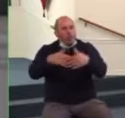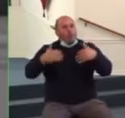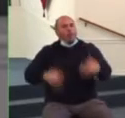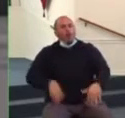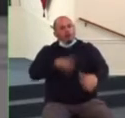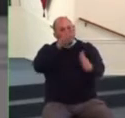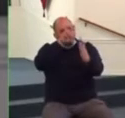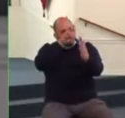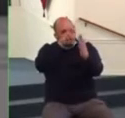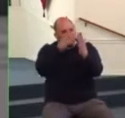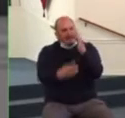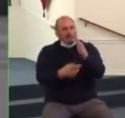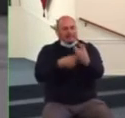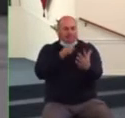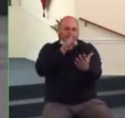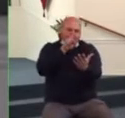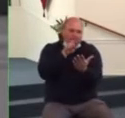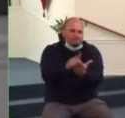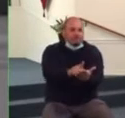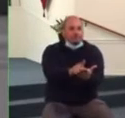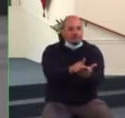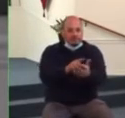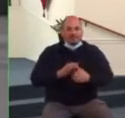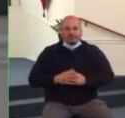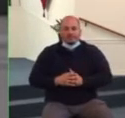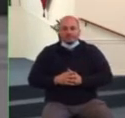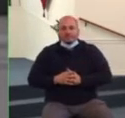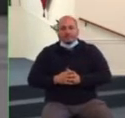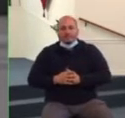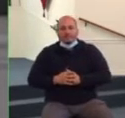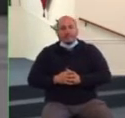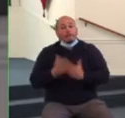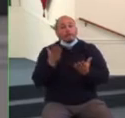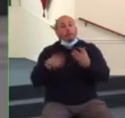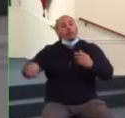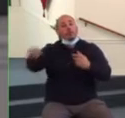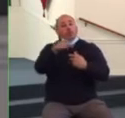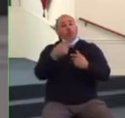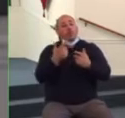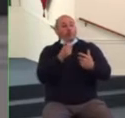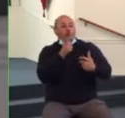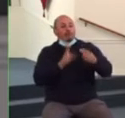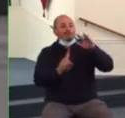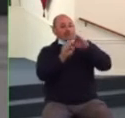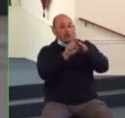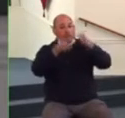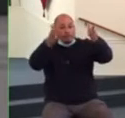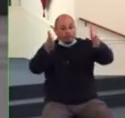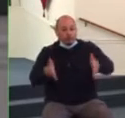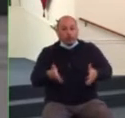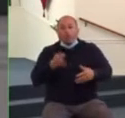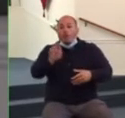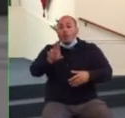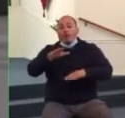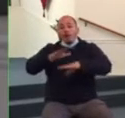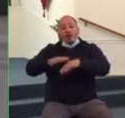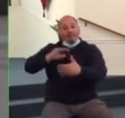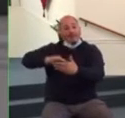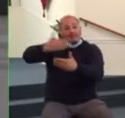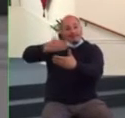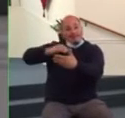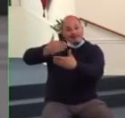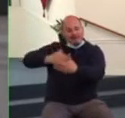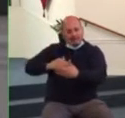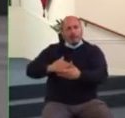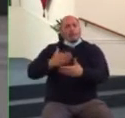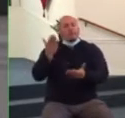And maybe you who are here or who are listening online today, maybe you are just getting to know Jesus.